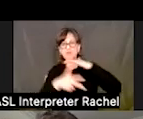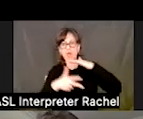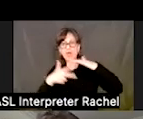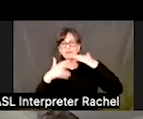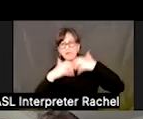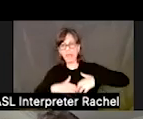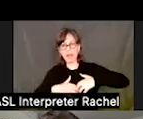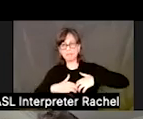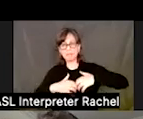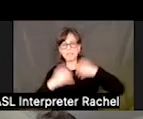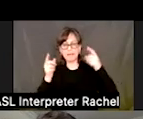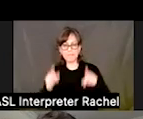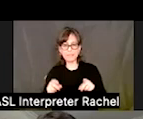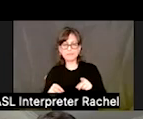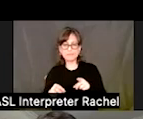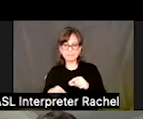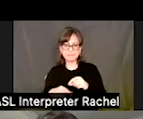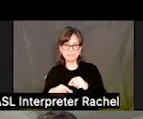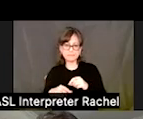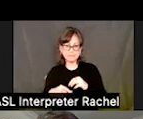collapsed. Next slide.